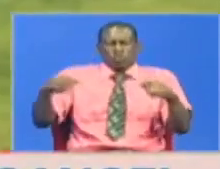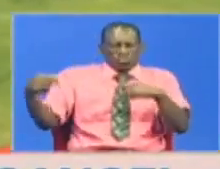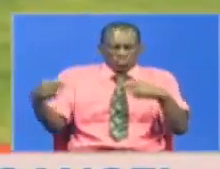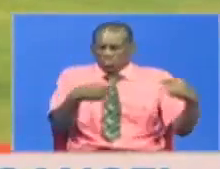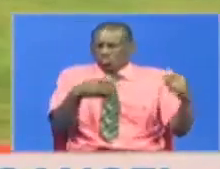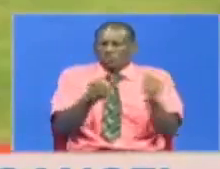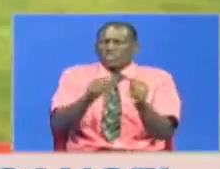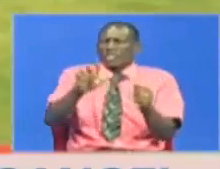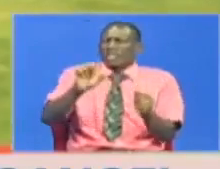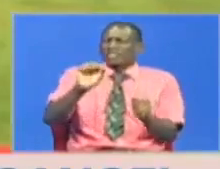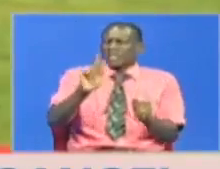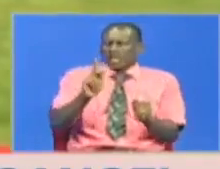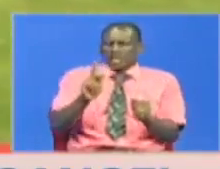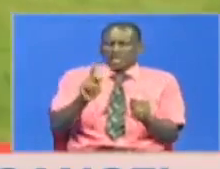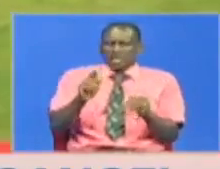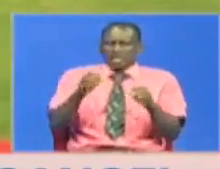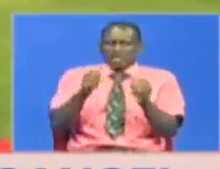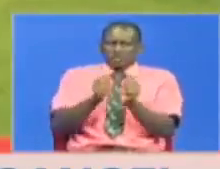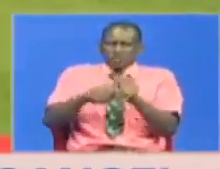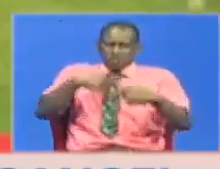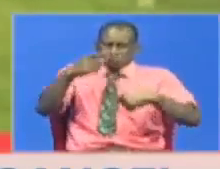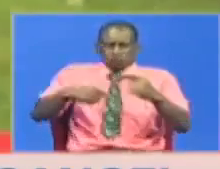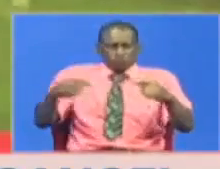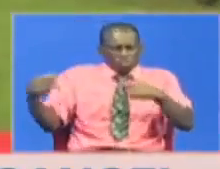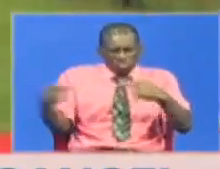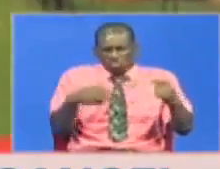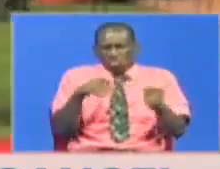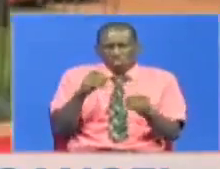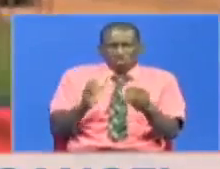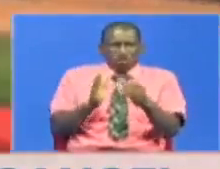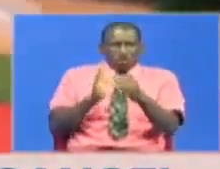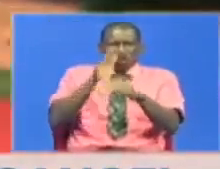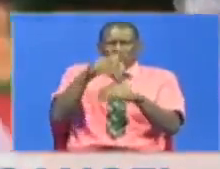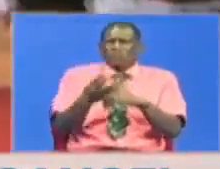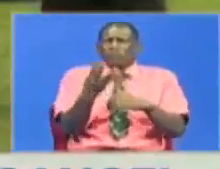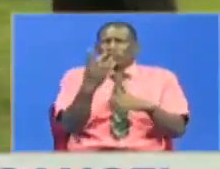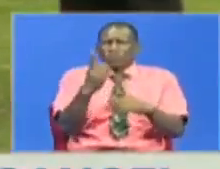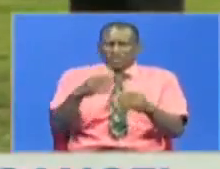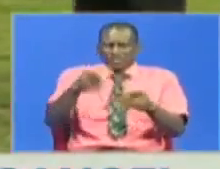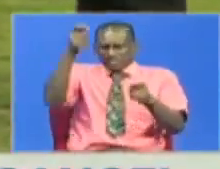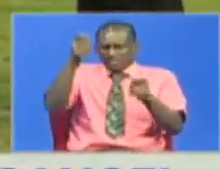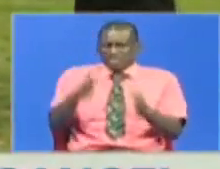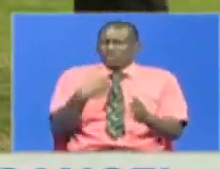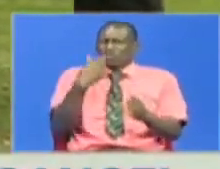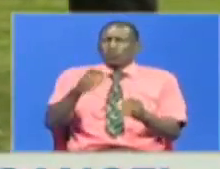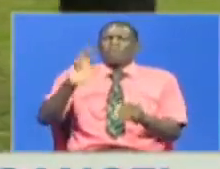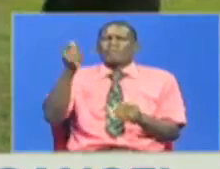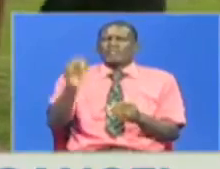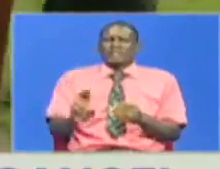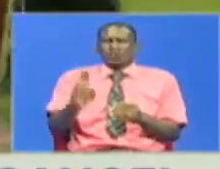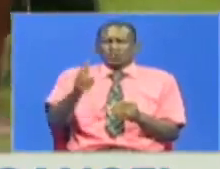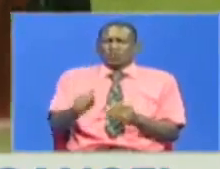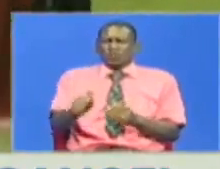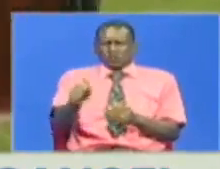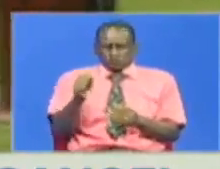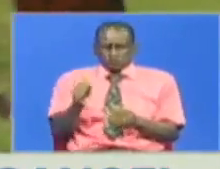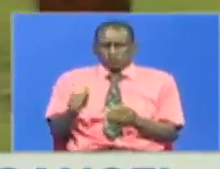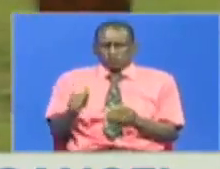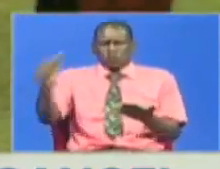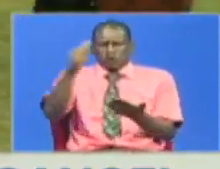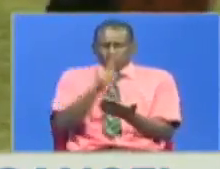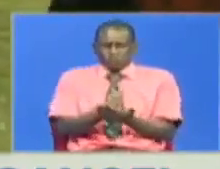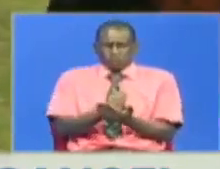LSK amid the ongoing battle over the 41 judges who President Kenyatta has refused to